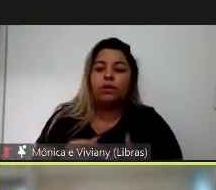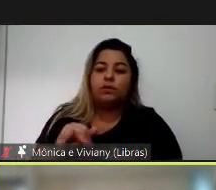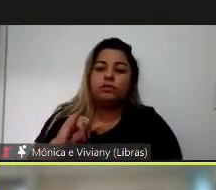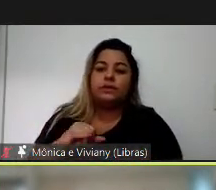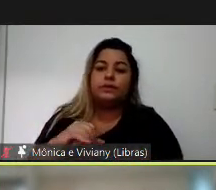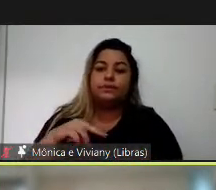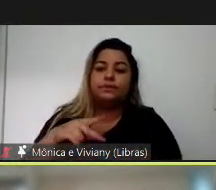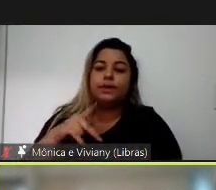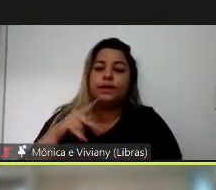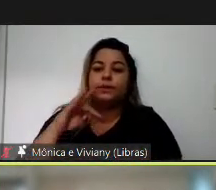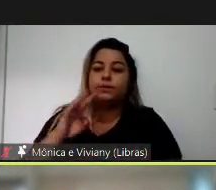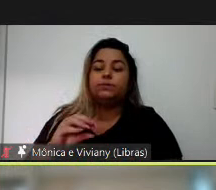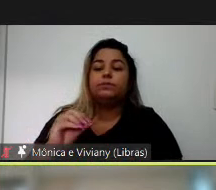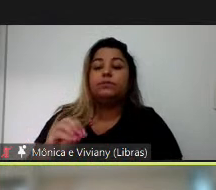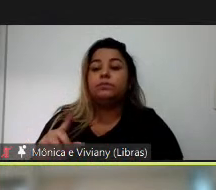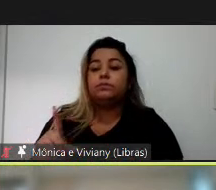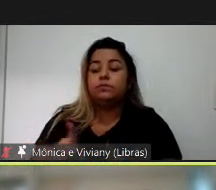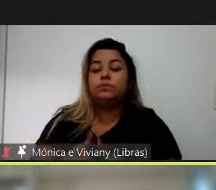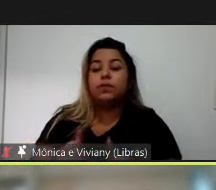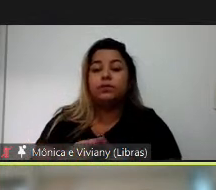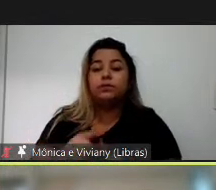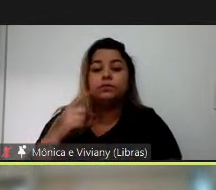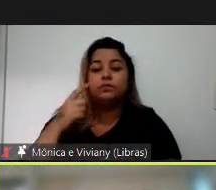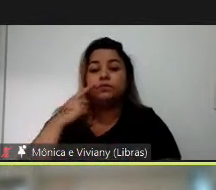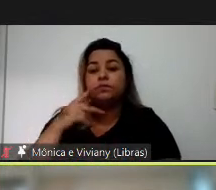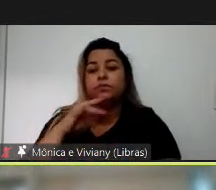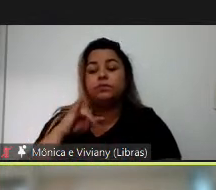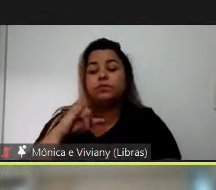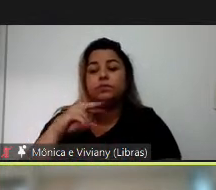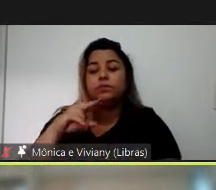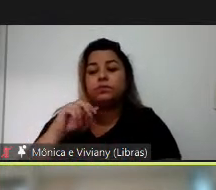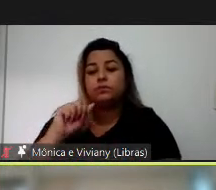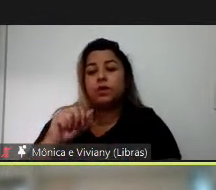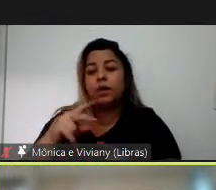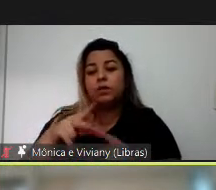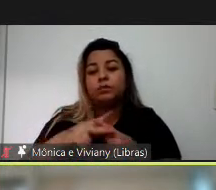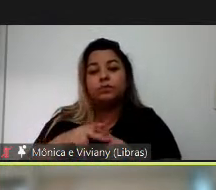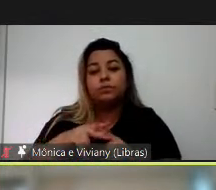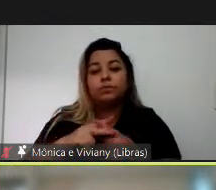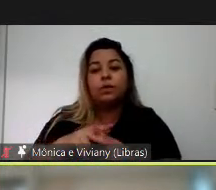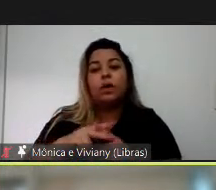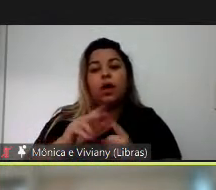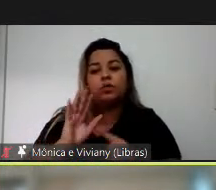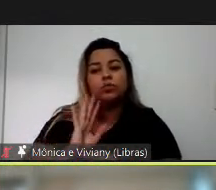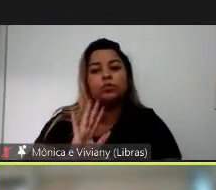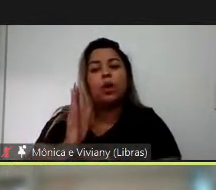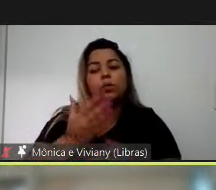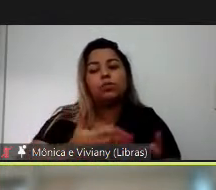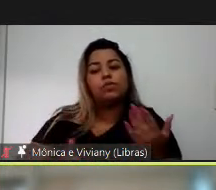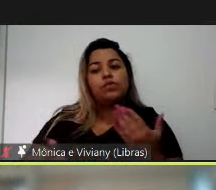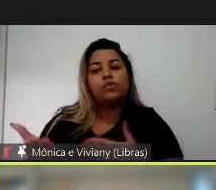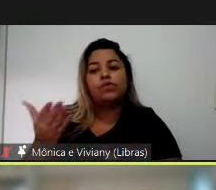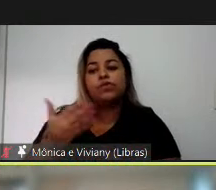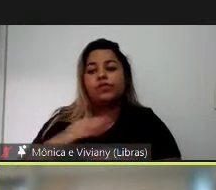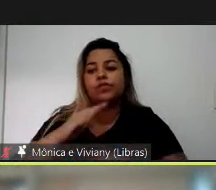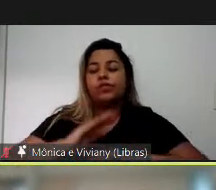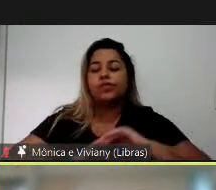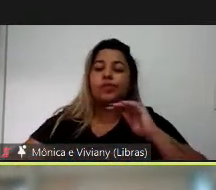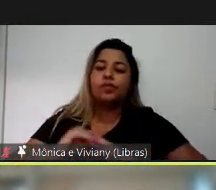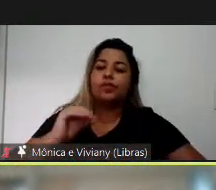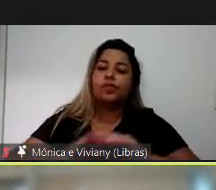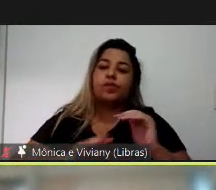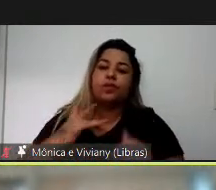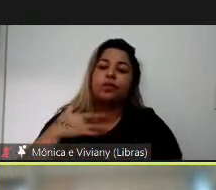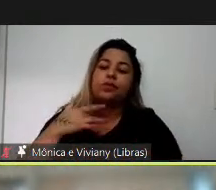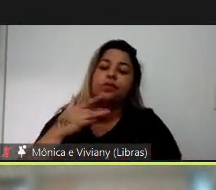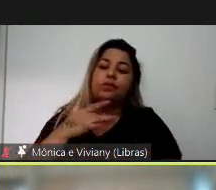the impact of this intervention from primary attention. This is also a tool that will support this manager,